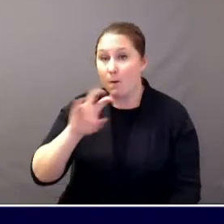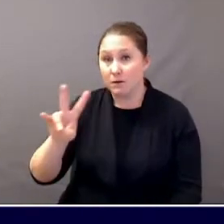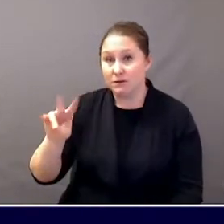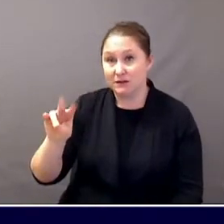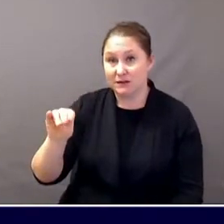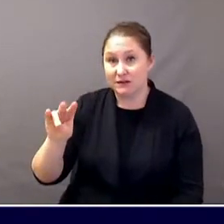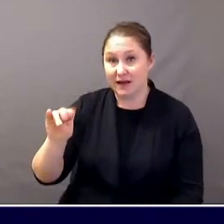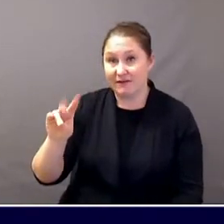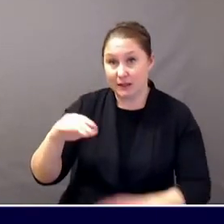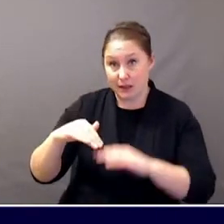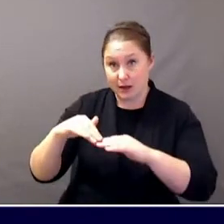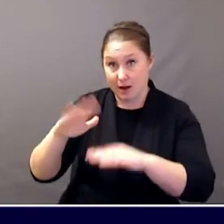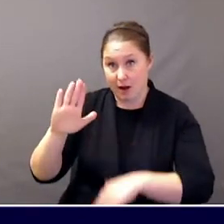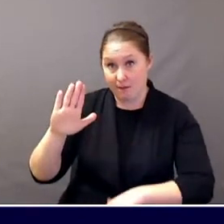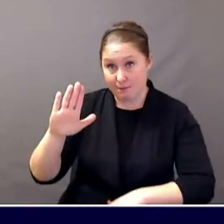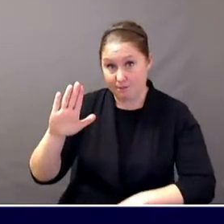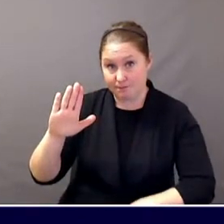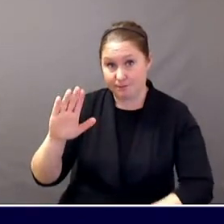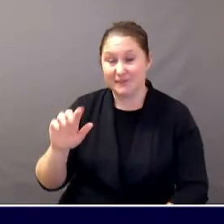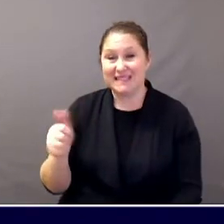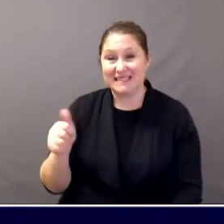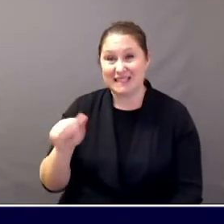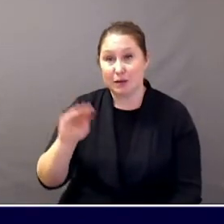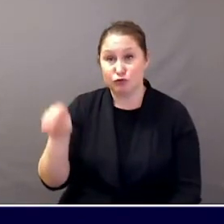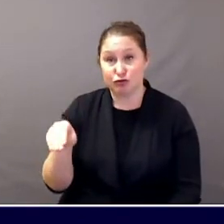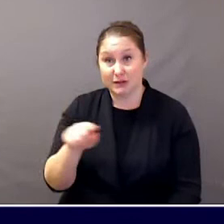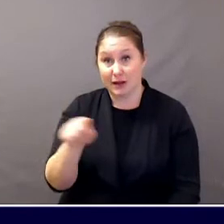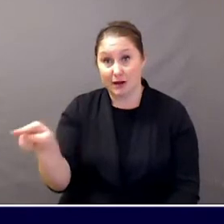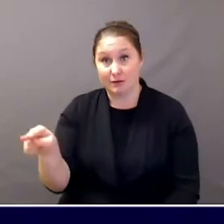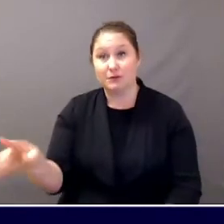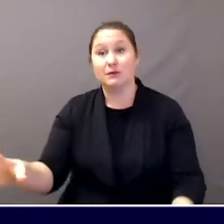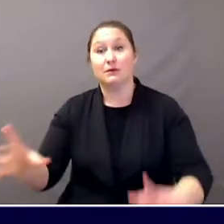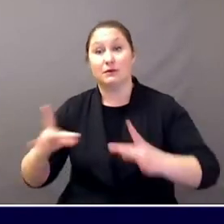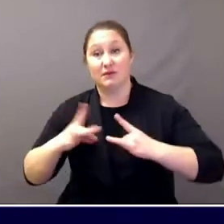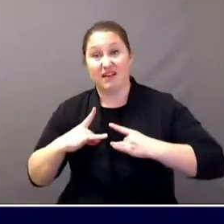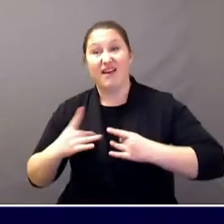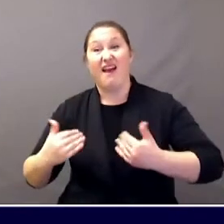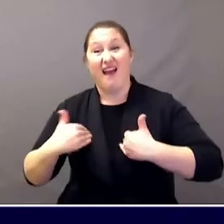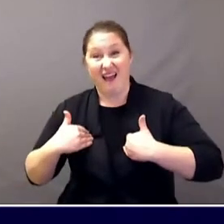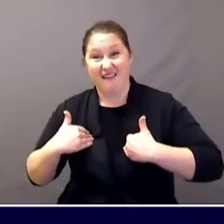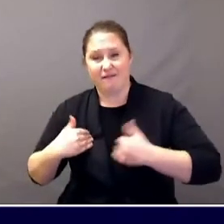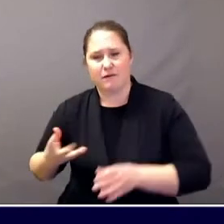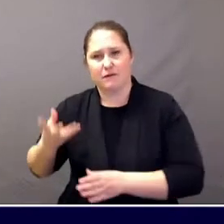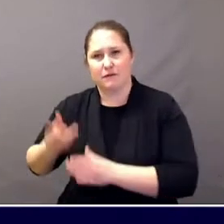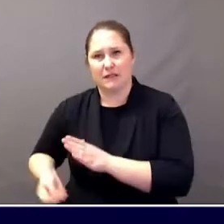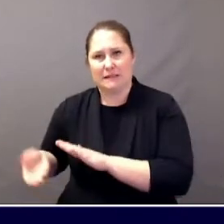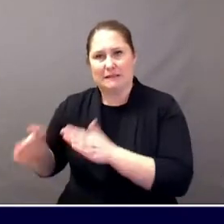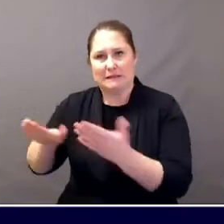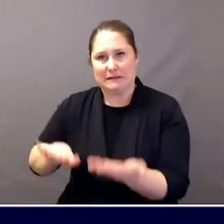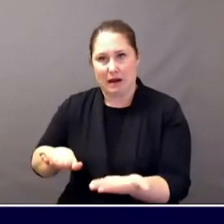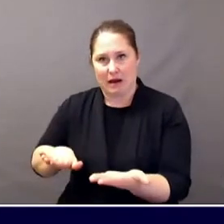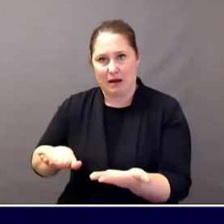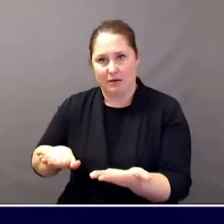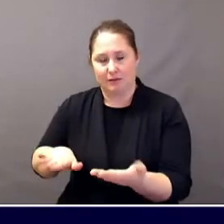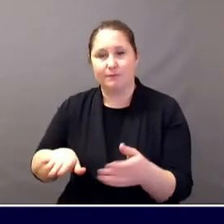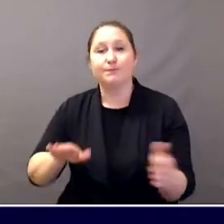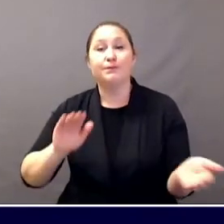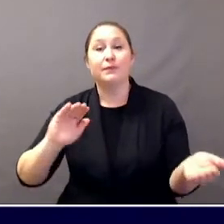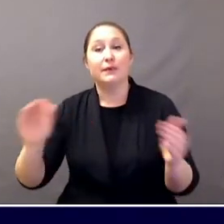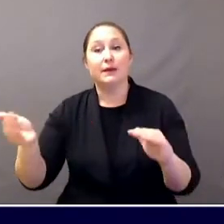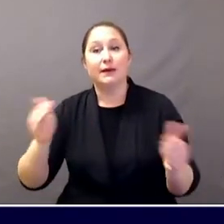who are 70 or over, have died, 10%, whereas less than 1%, I think it is, for people